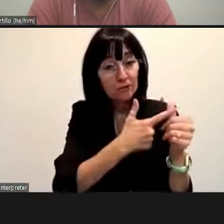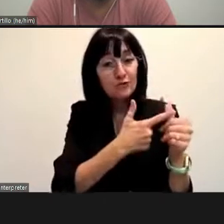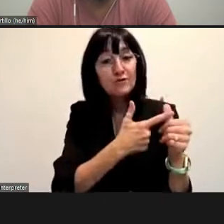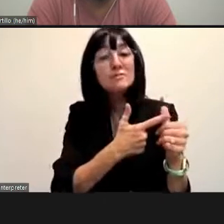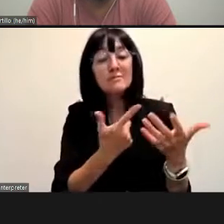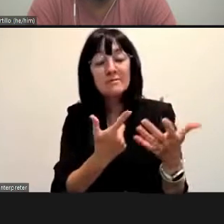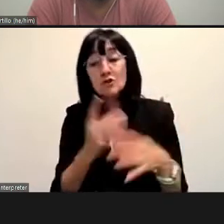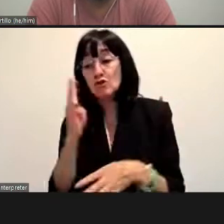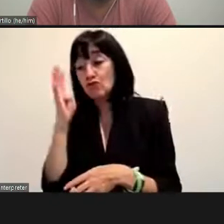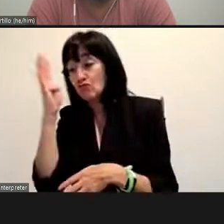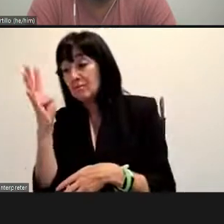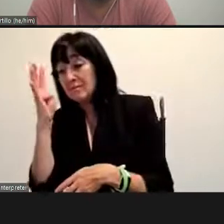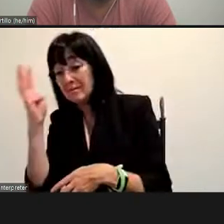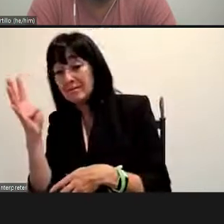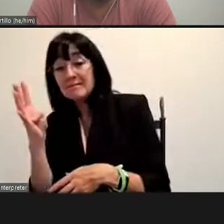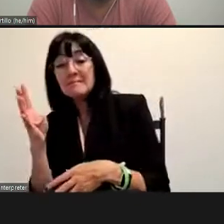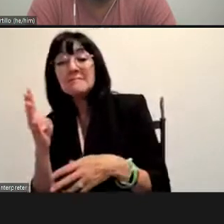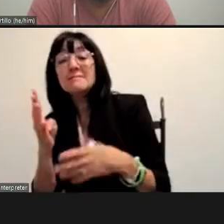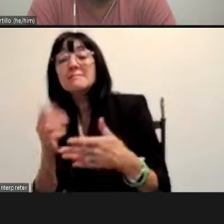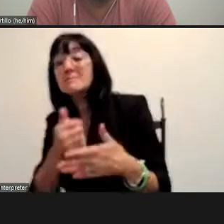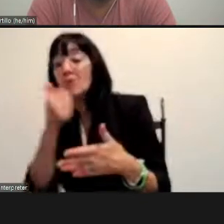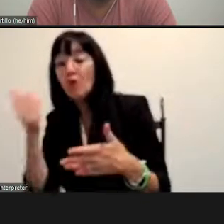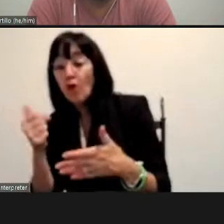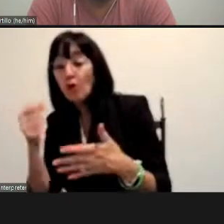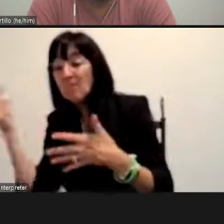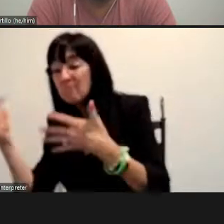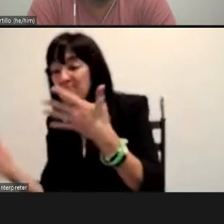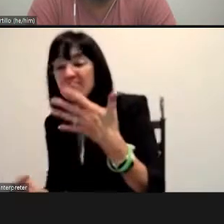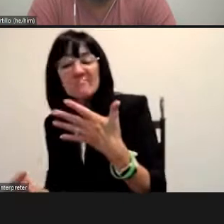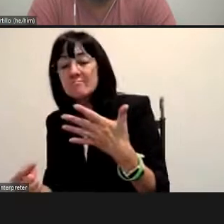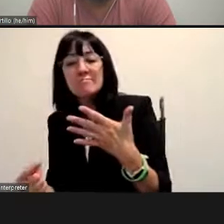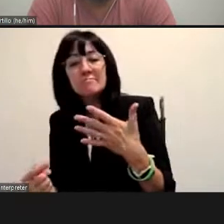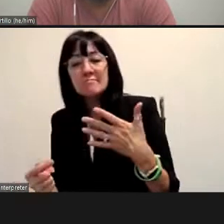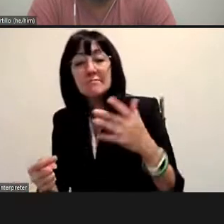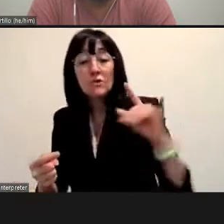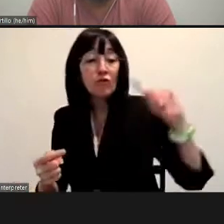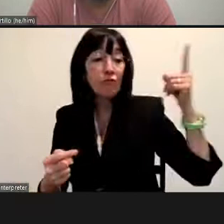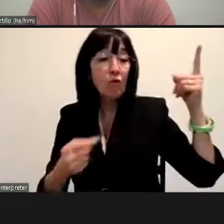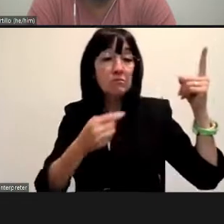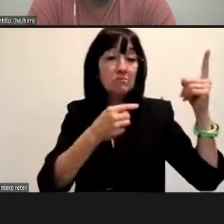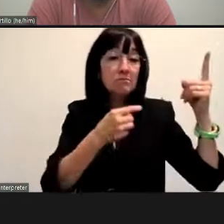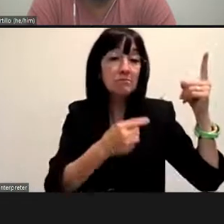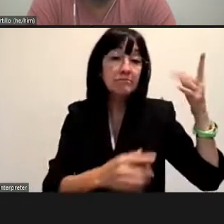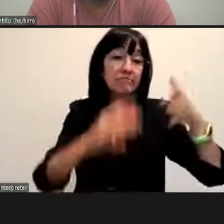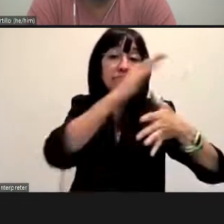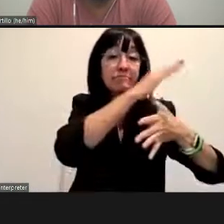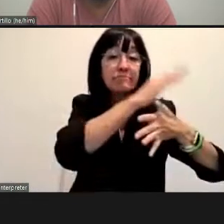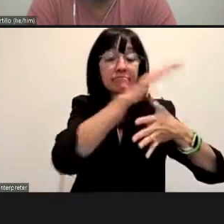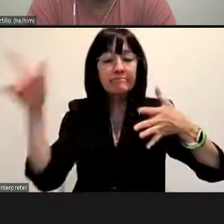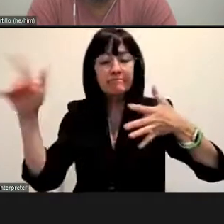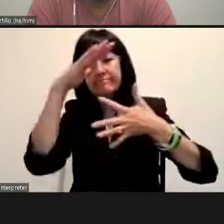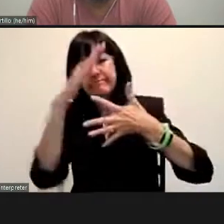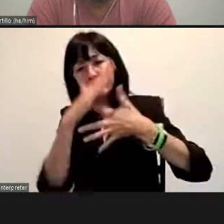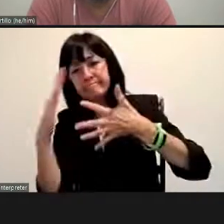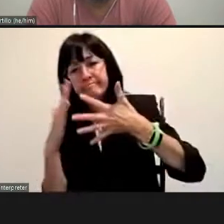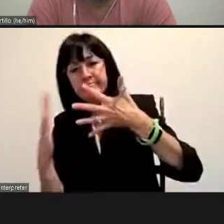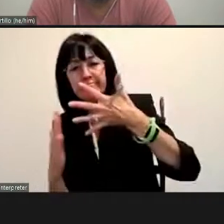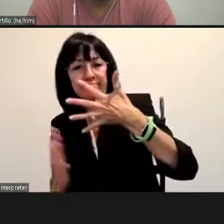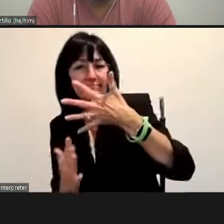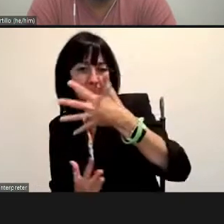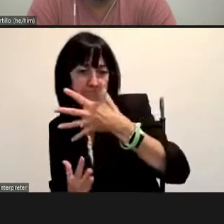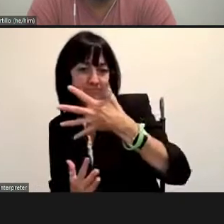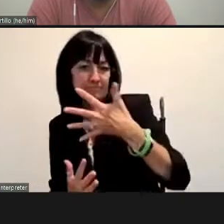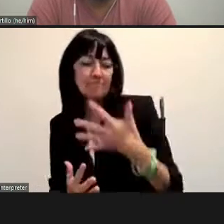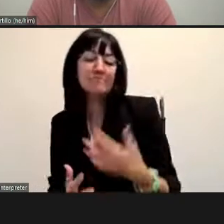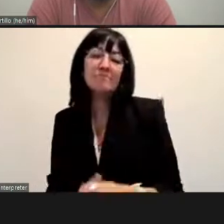then you know, I think that we can do amazing things, especially in this moment that we're in, where, you know, there's a lot of talk about